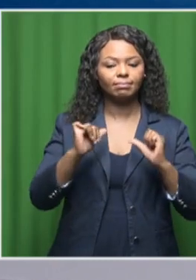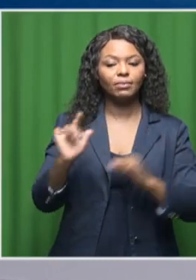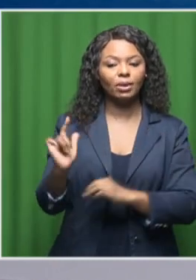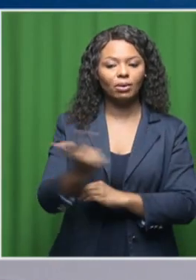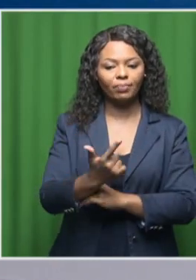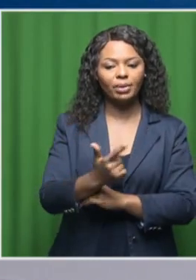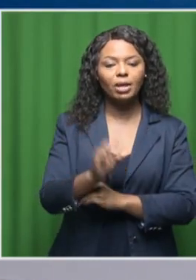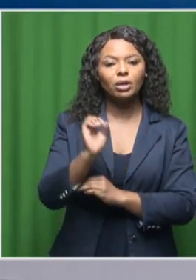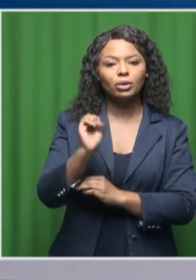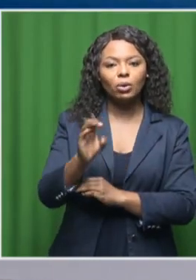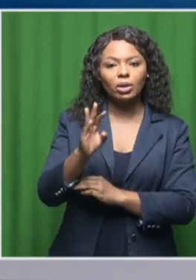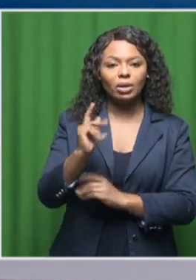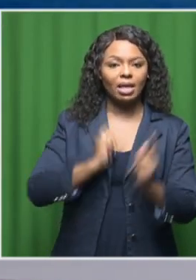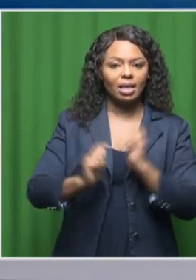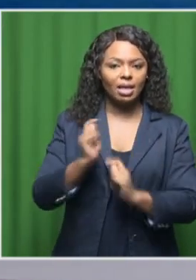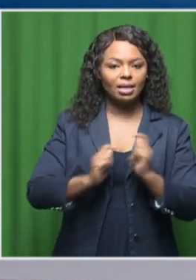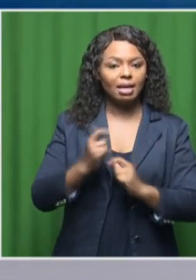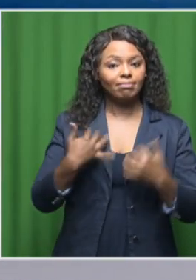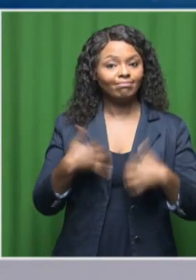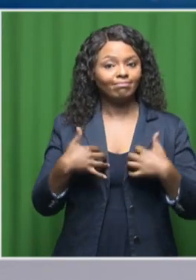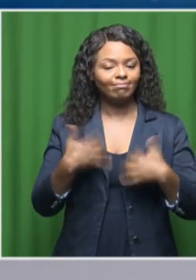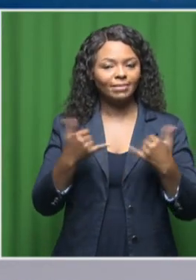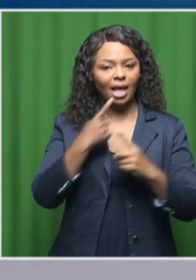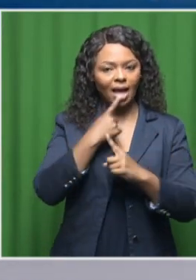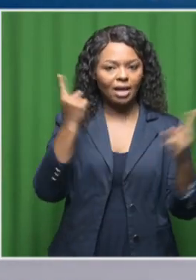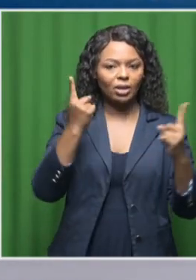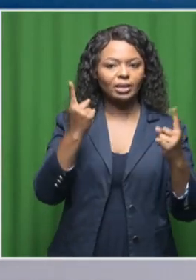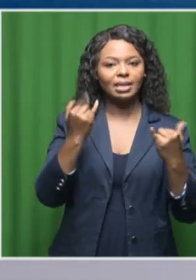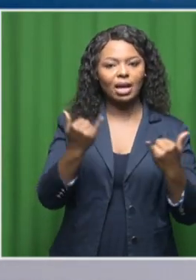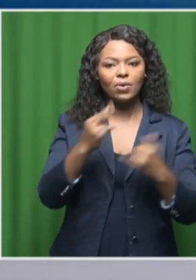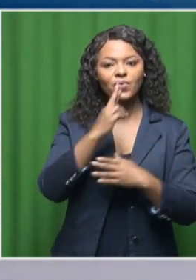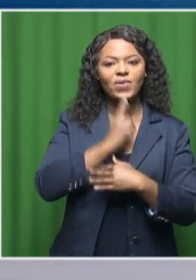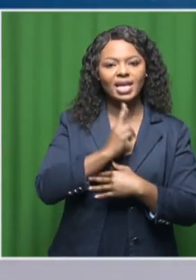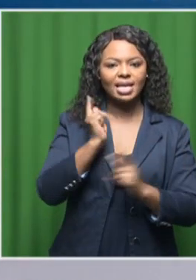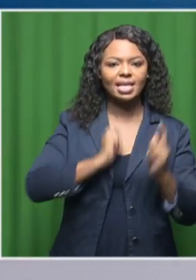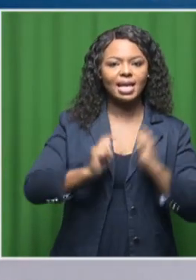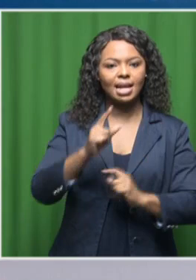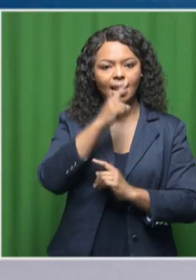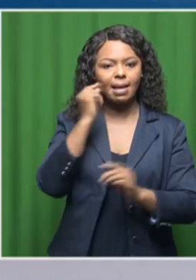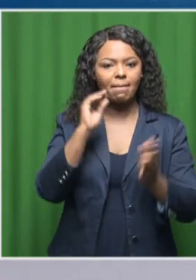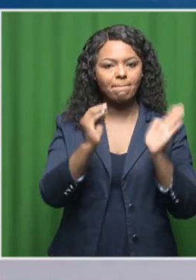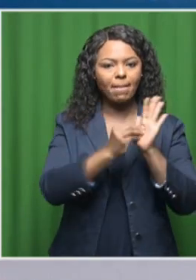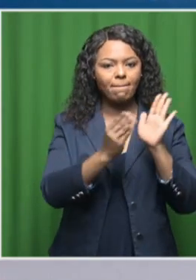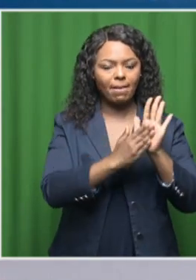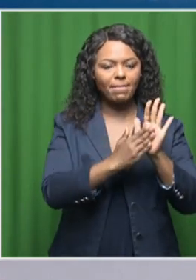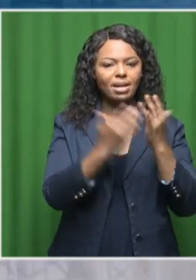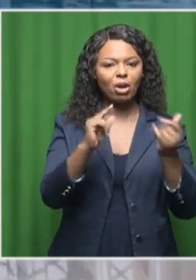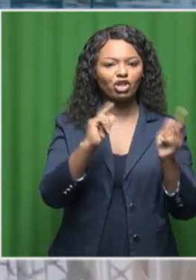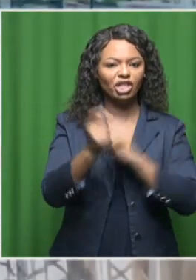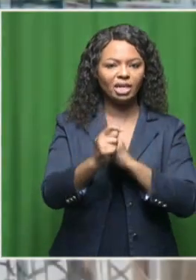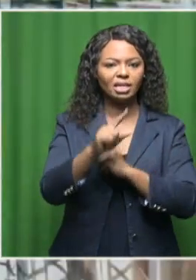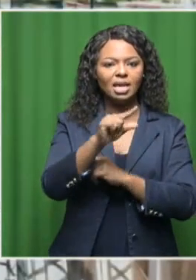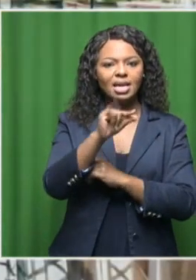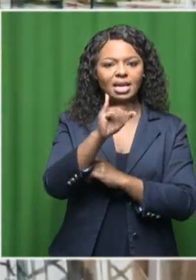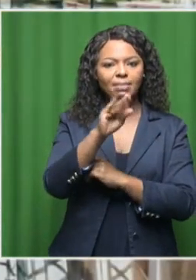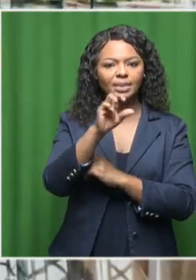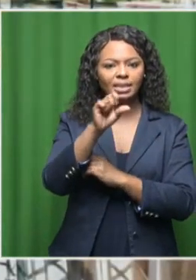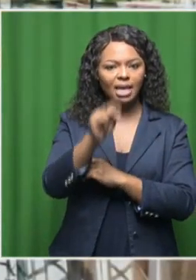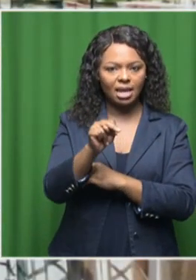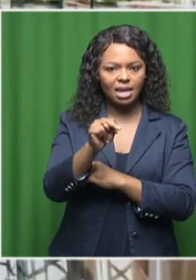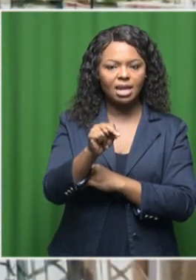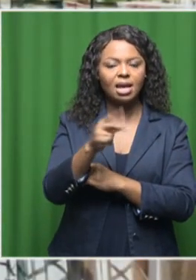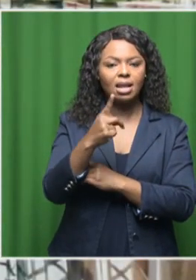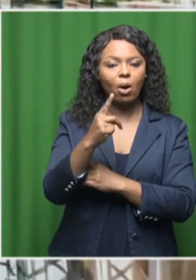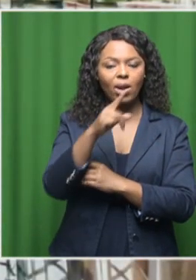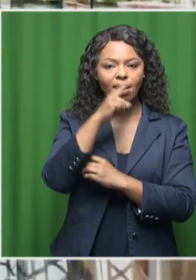The Soweto Theatre is excited to announce that the Red Theatre will be renamed Gibson Kente Theatre. The historic renaming ceremony will be